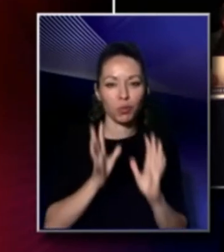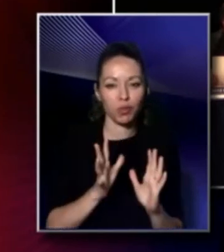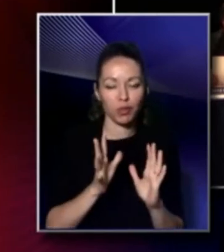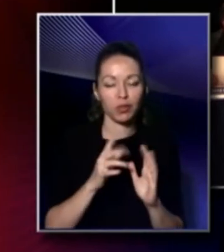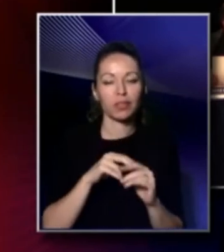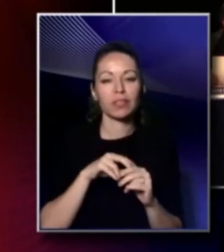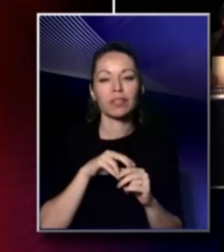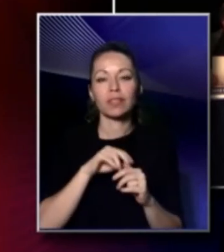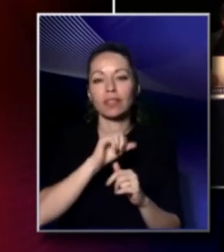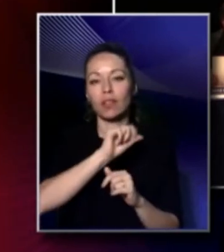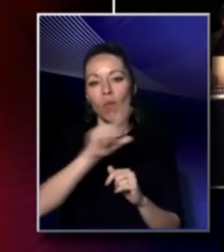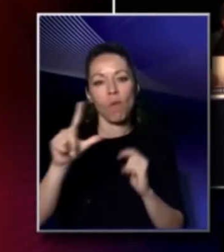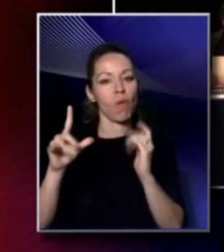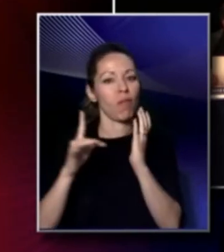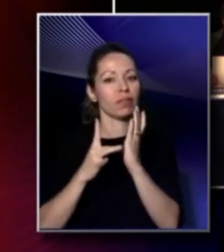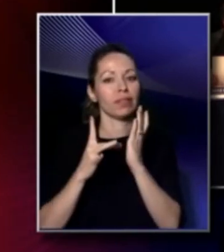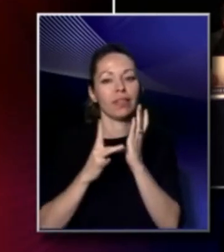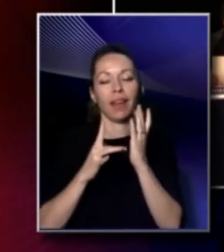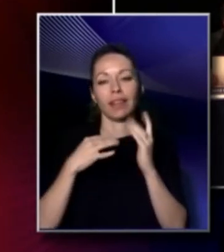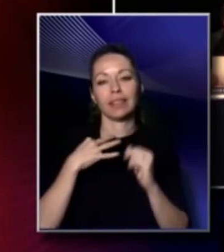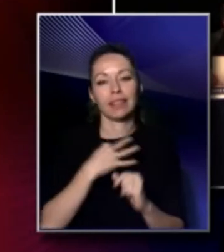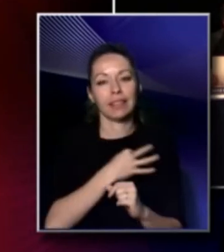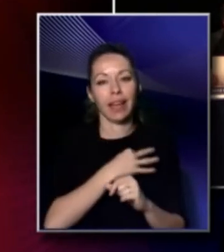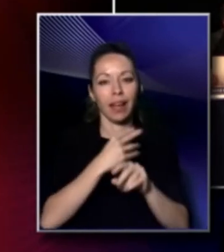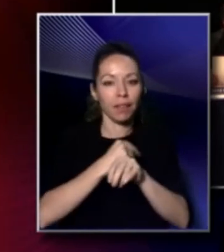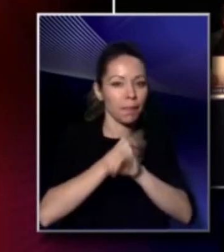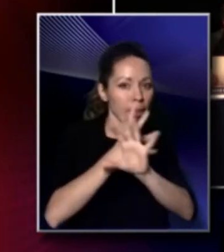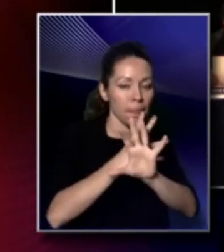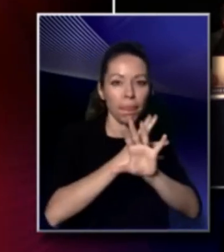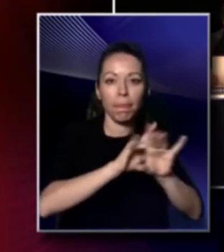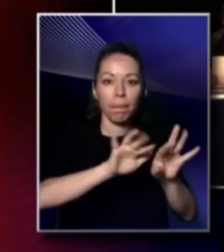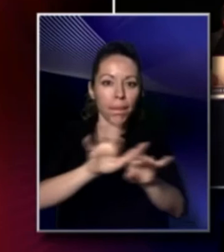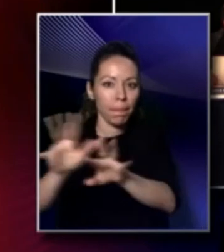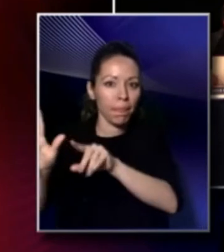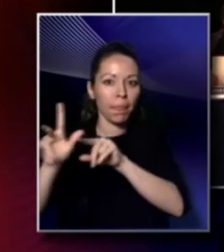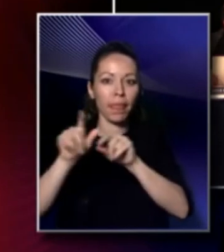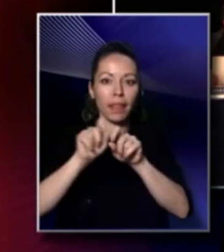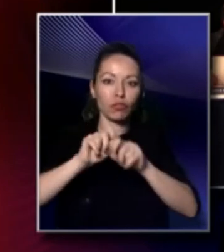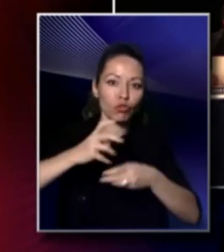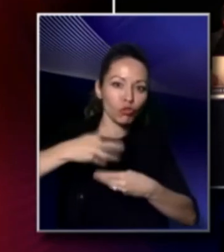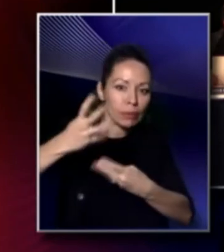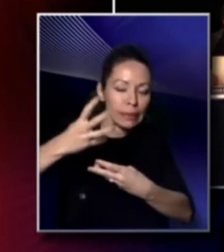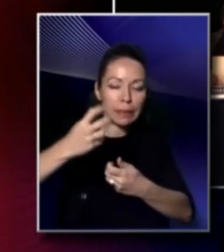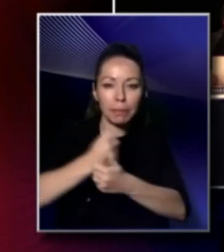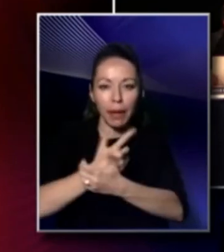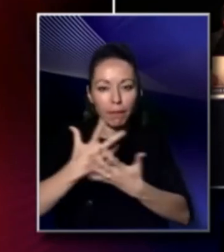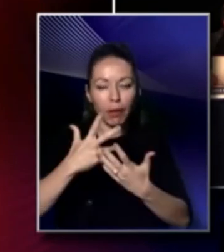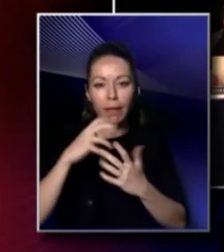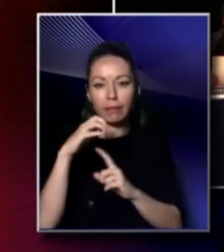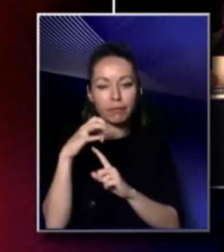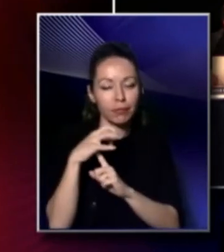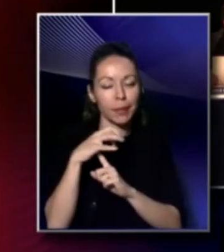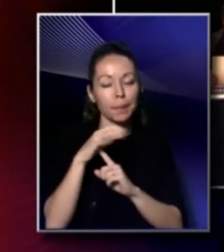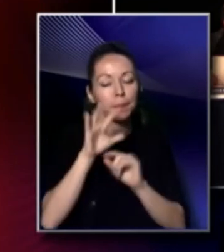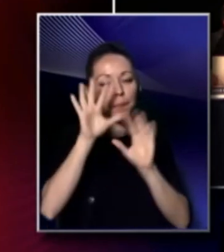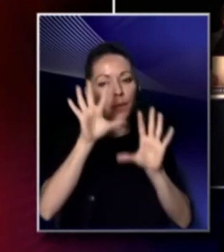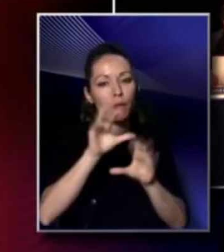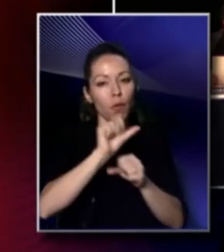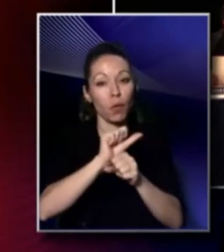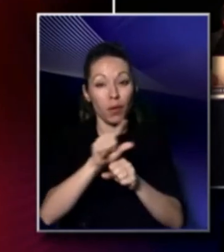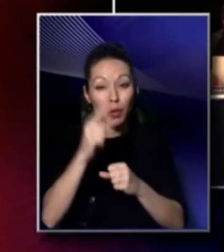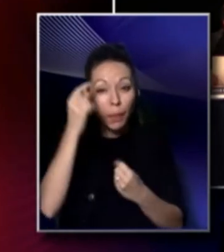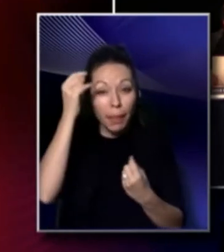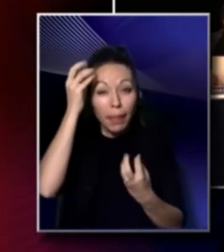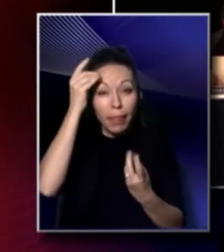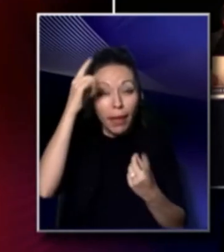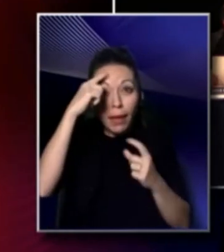and all of the technical staff that make this broadcast and this going to multiple locations and streaming. They do a great job. I mean, when you really think